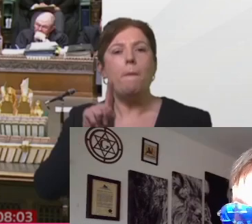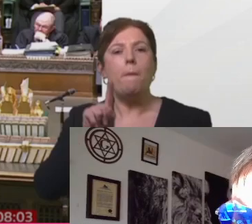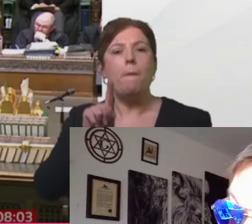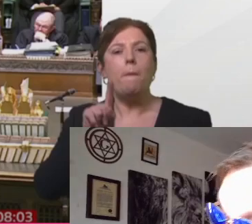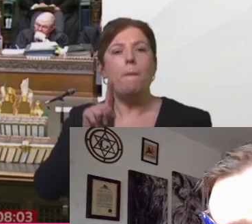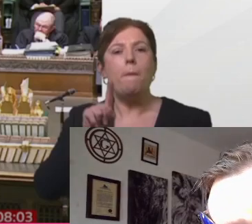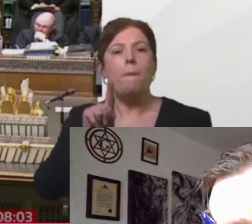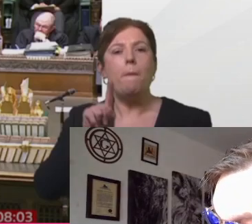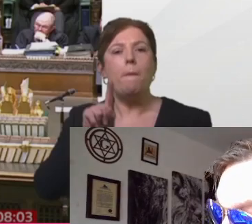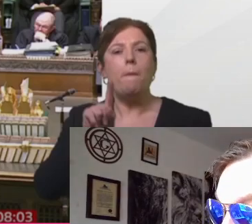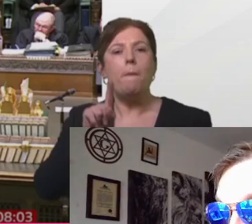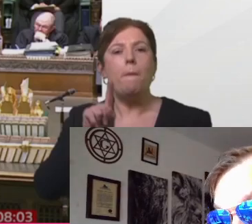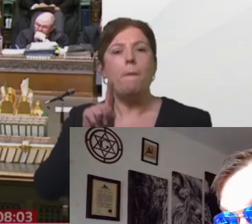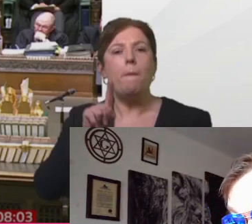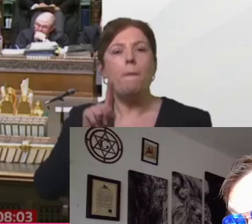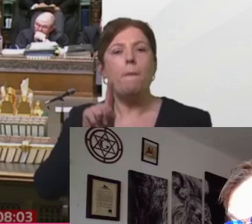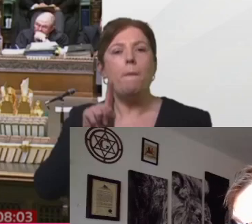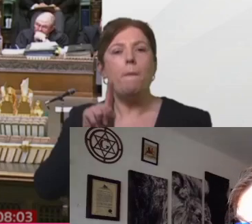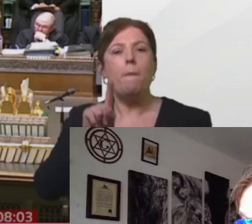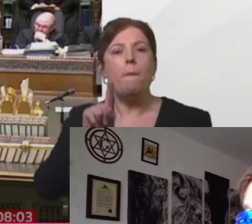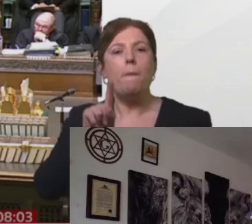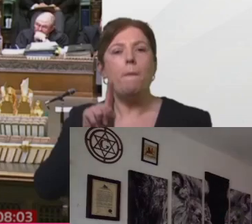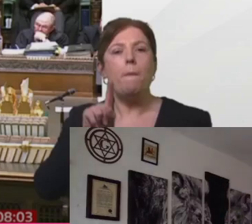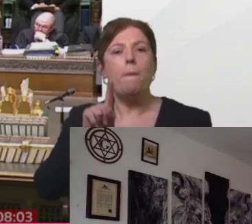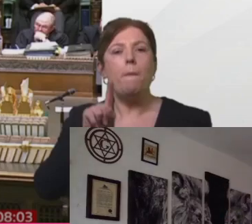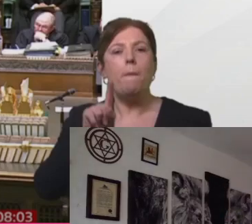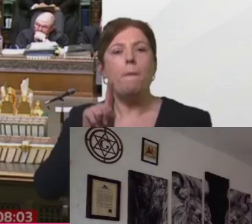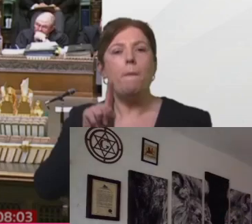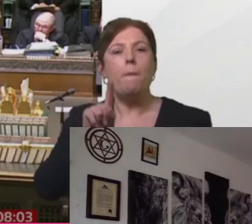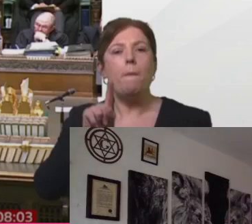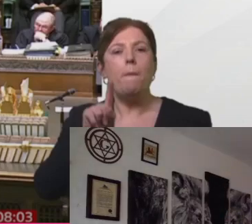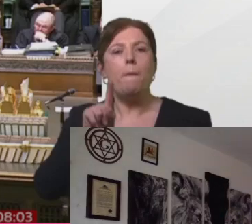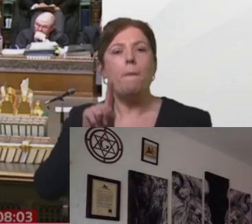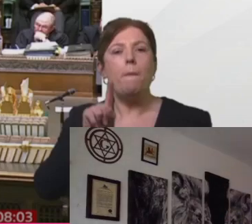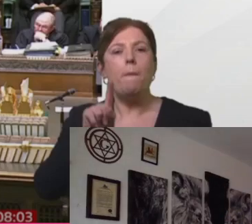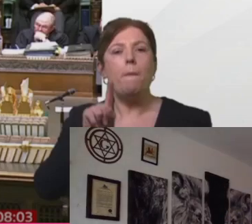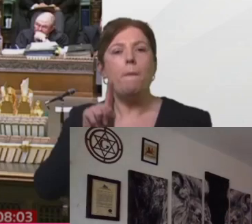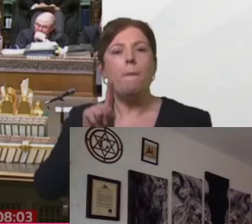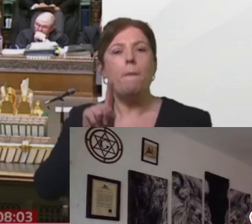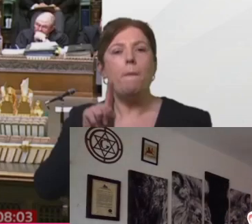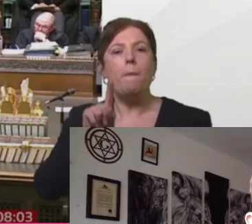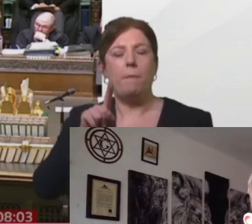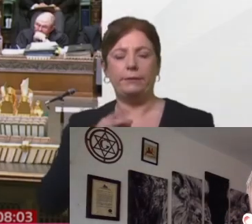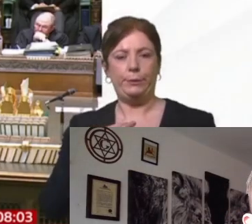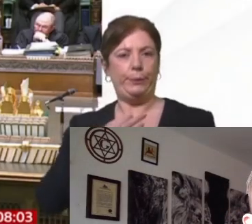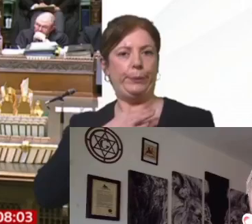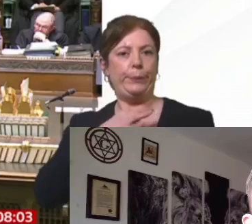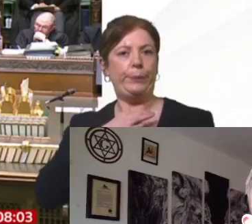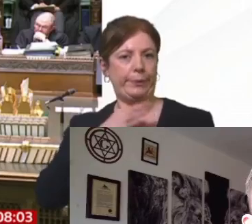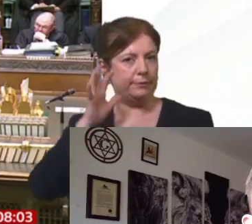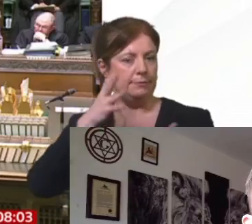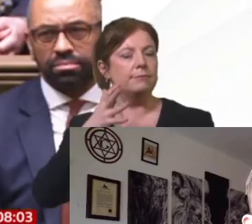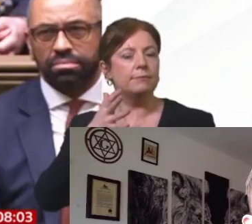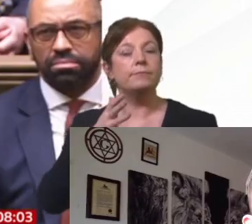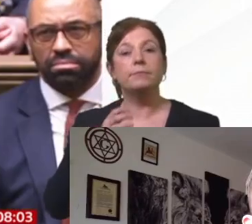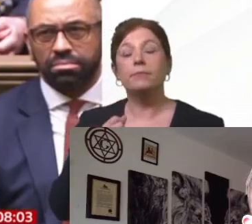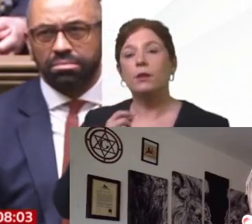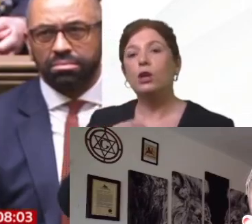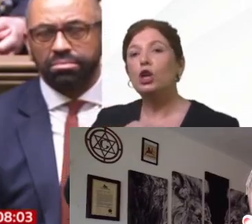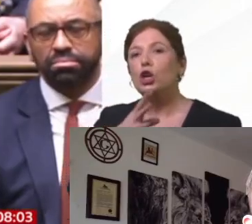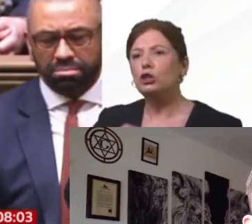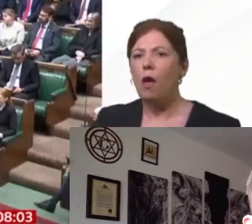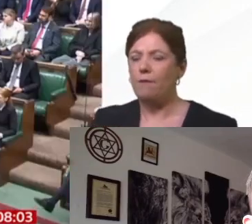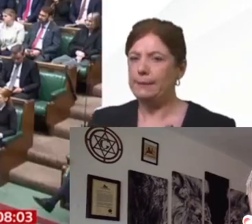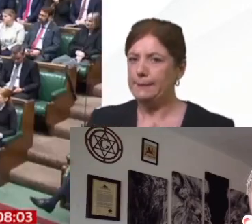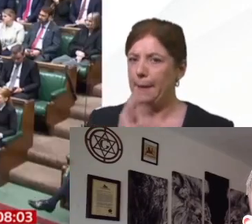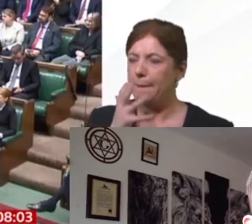like that. People have been killed for breaking oaths like that. Some Conservatives worry it could